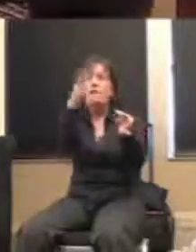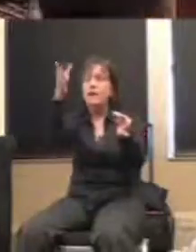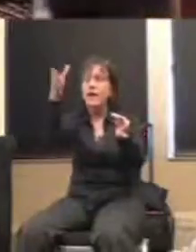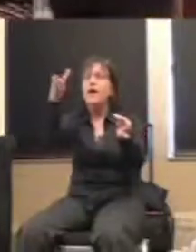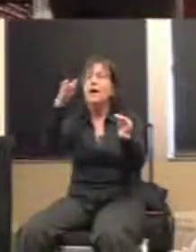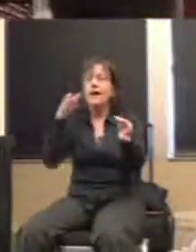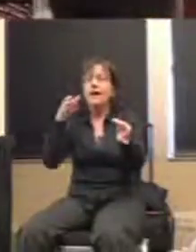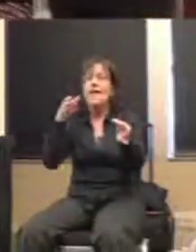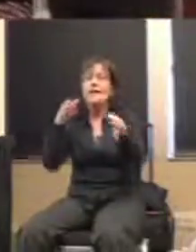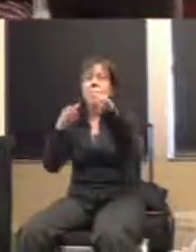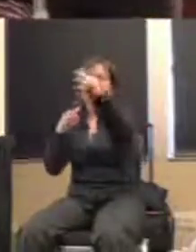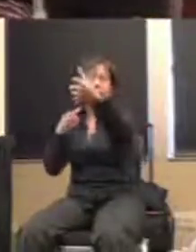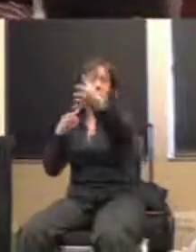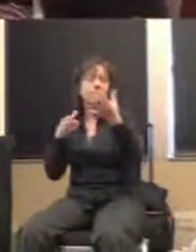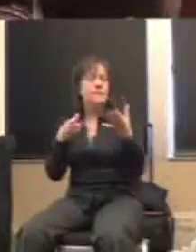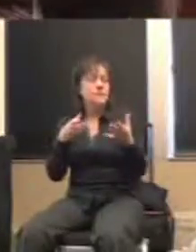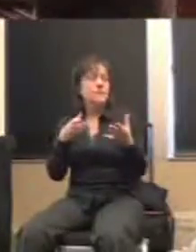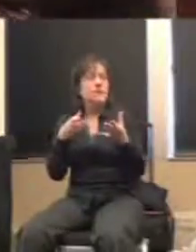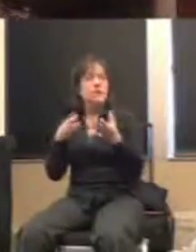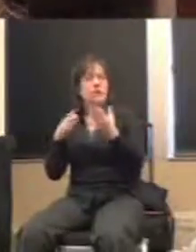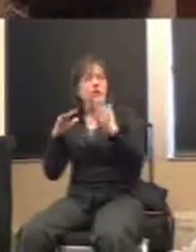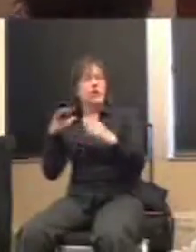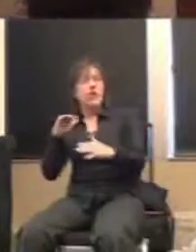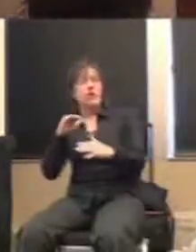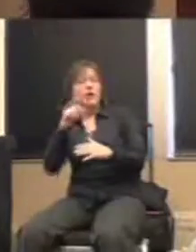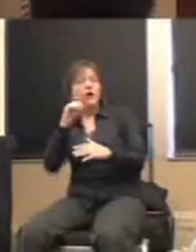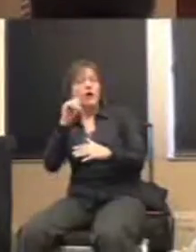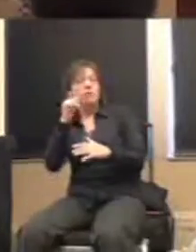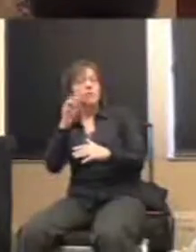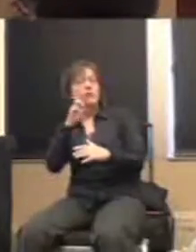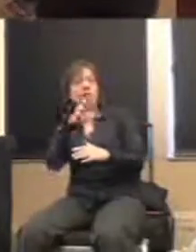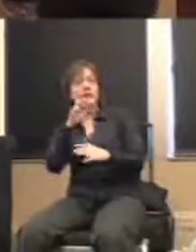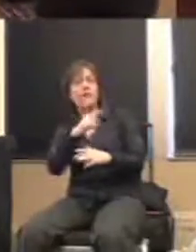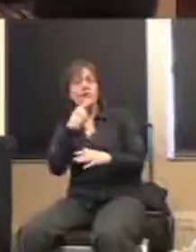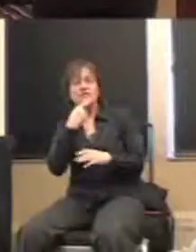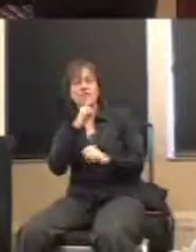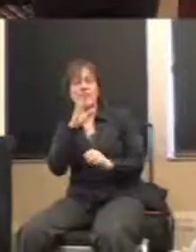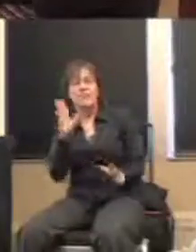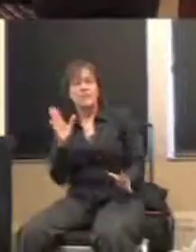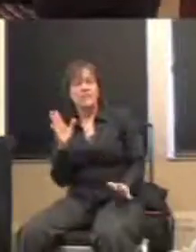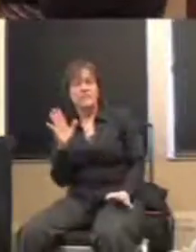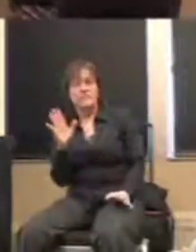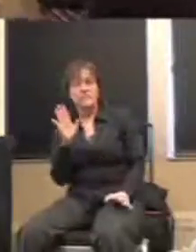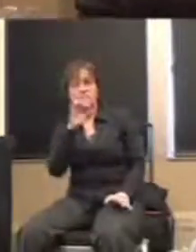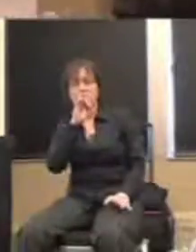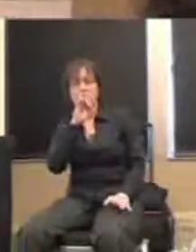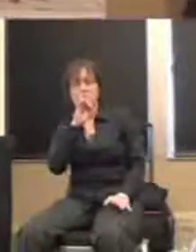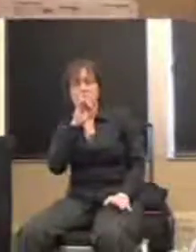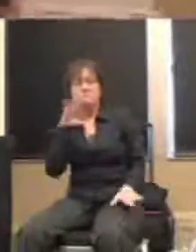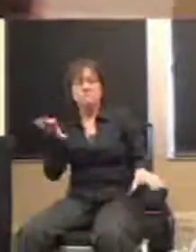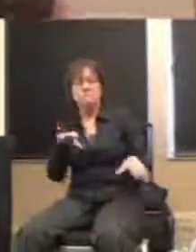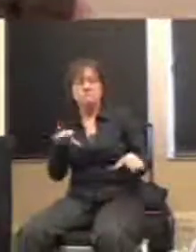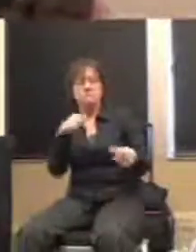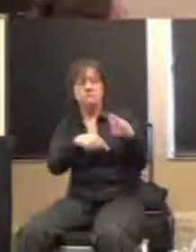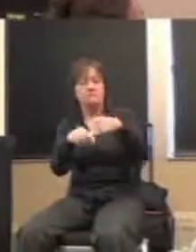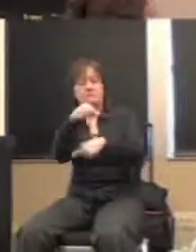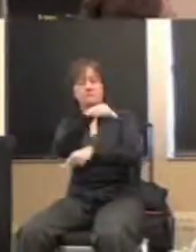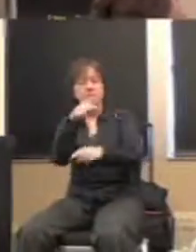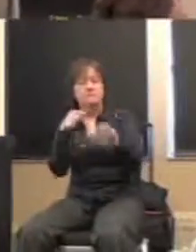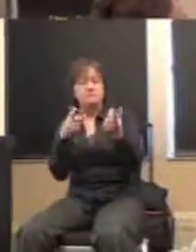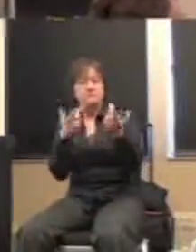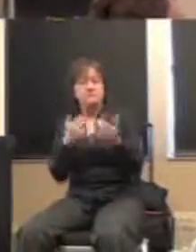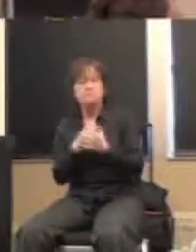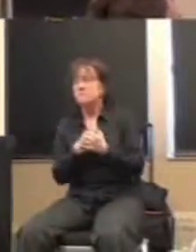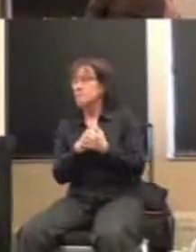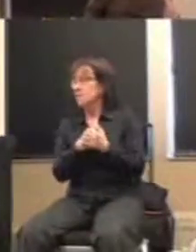providing the reinforcement. The prompter never says anything. So, yeah. This is a really basic, and I'm sure all of you have